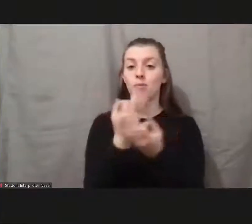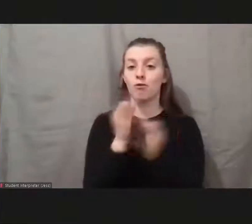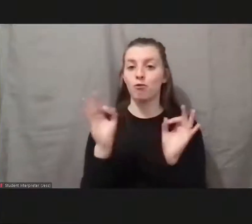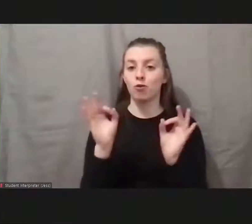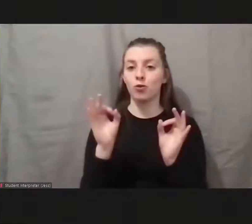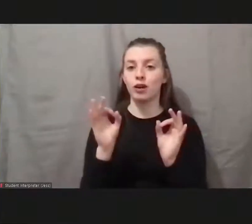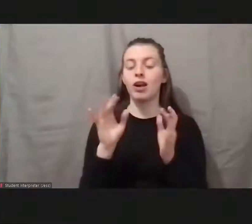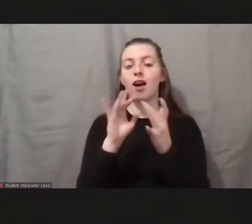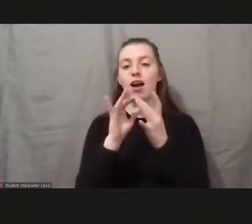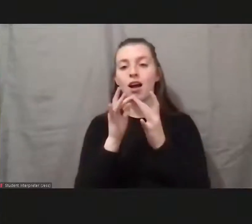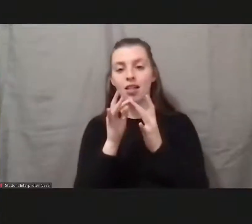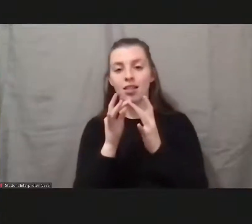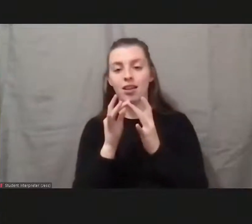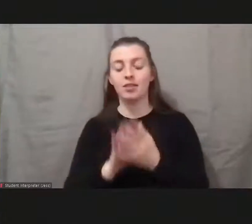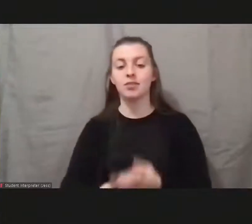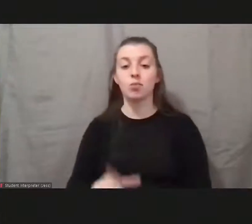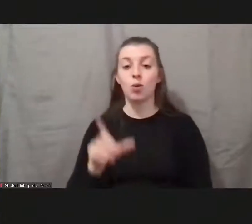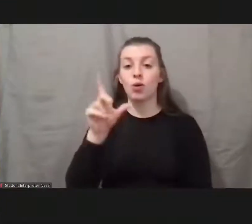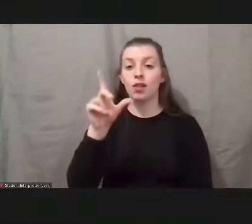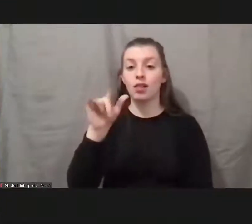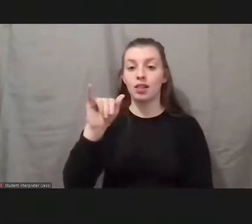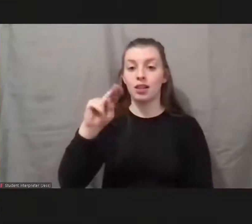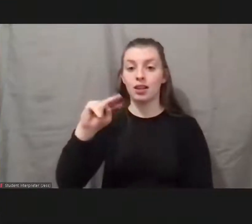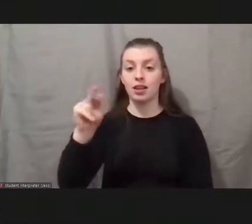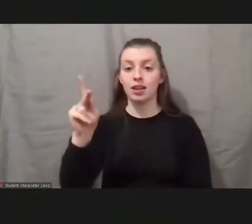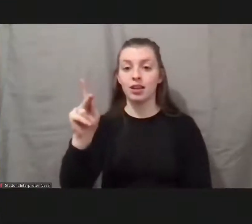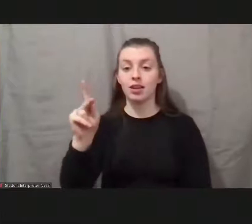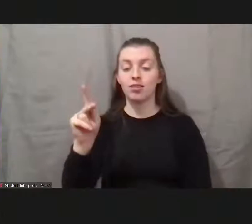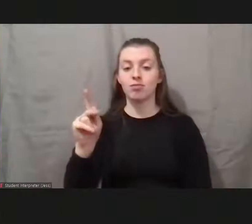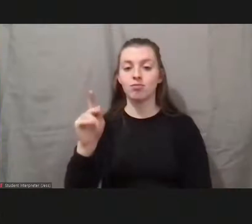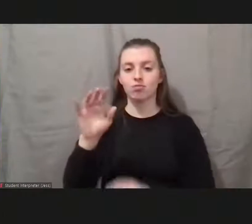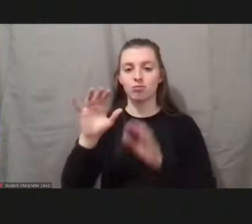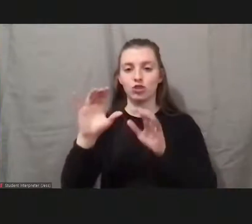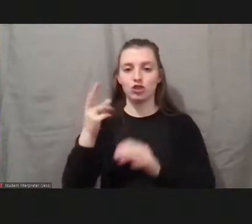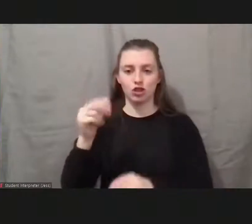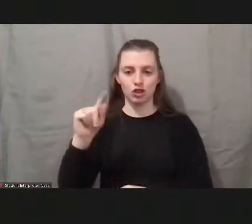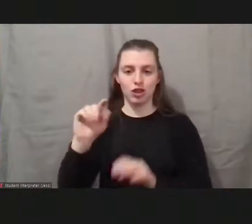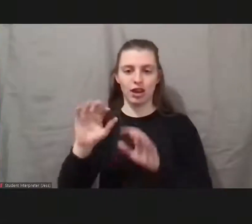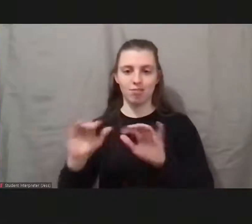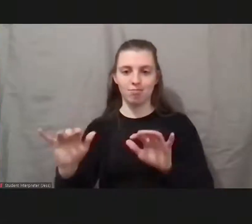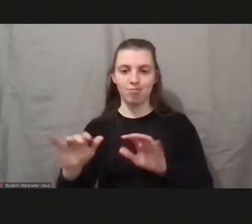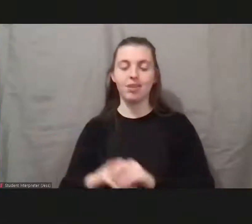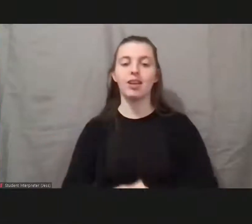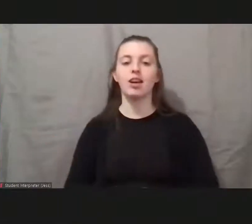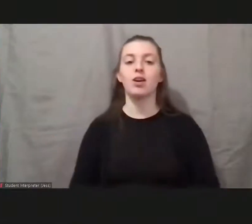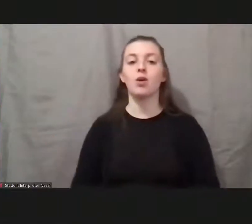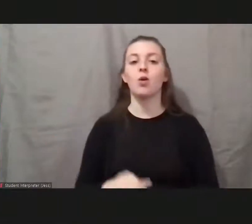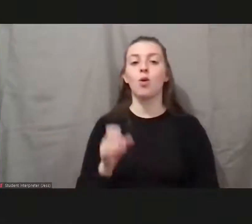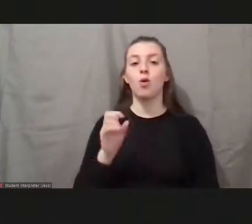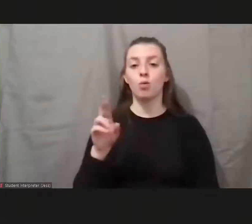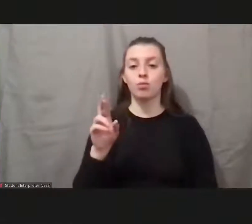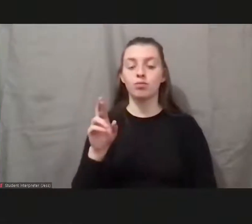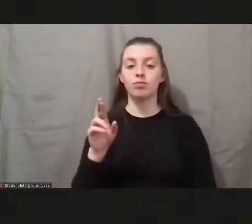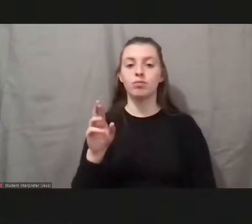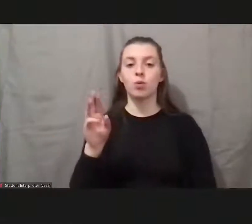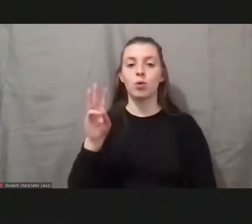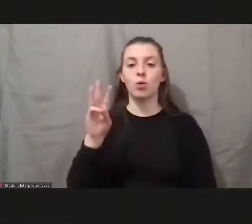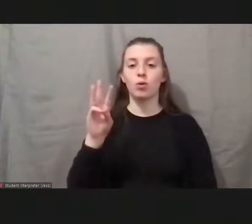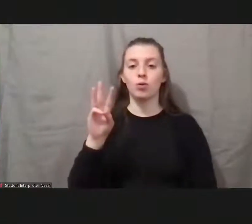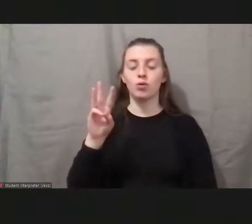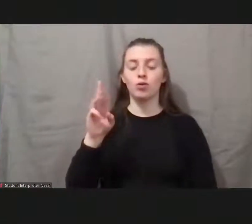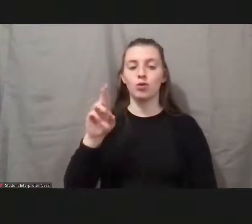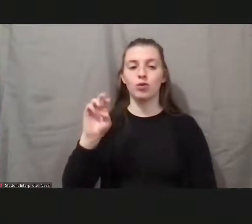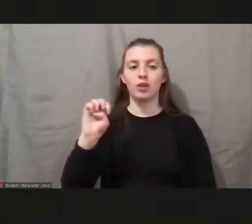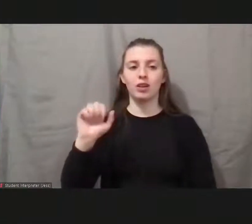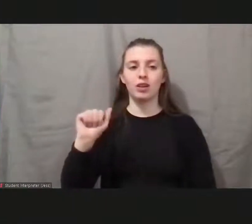provided in the chat, but you could also just go to our reachability.org website and /NAAW, N-A-A-W,